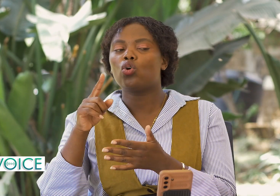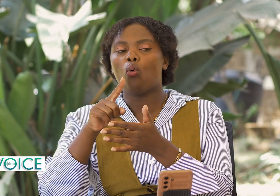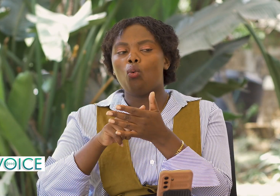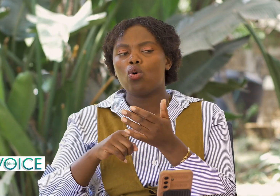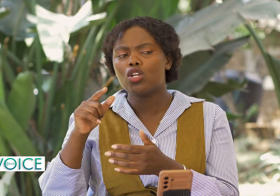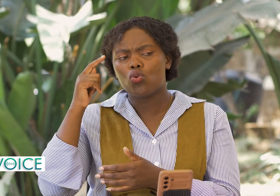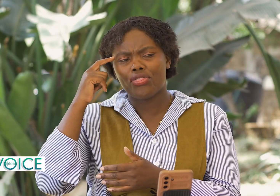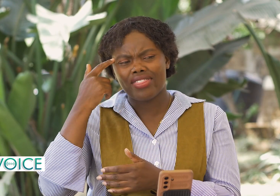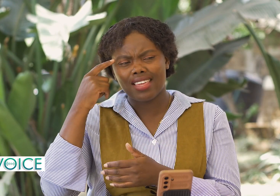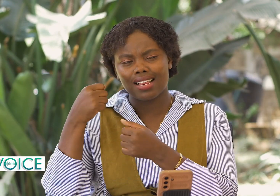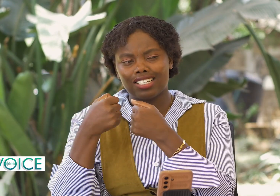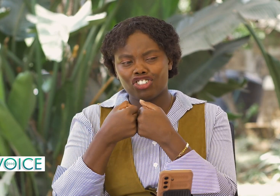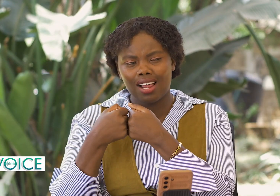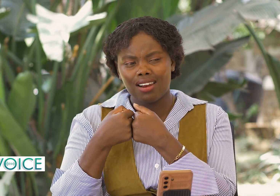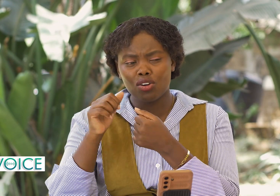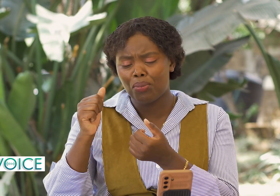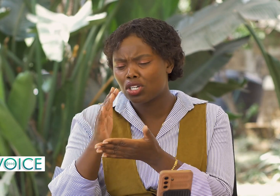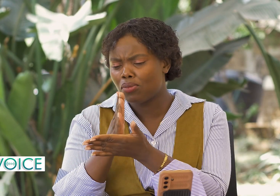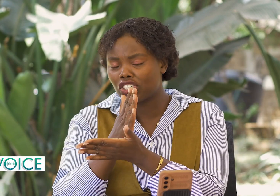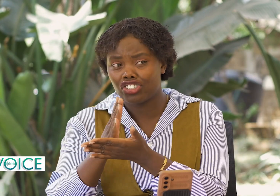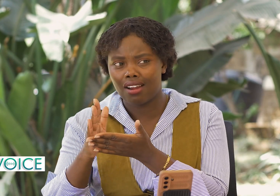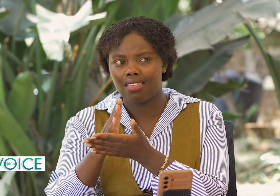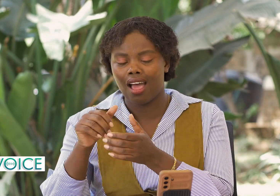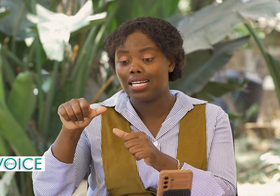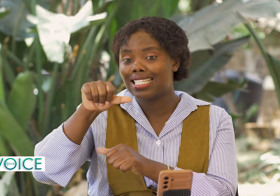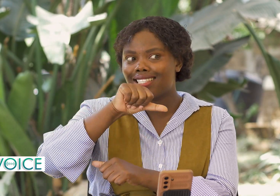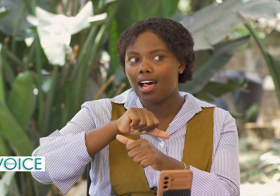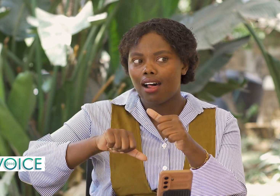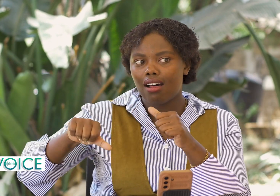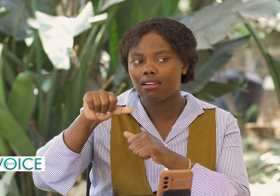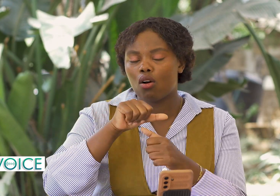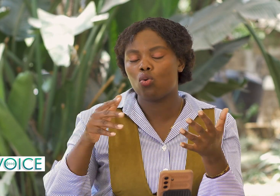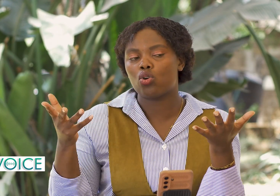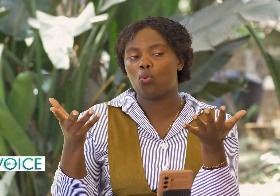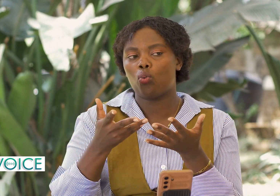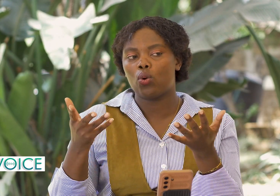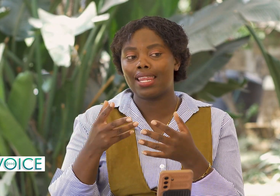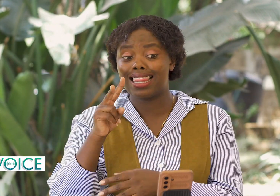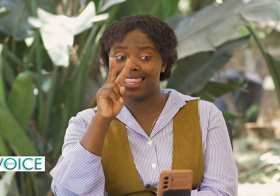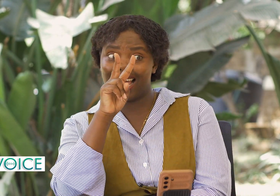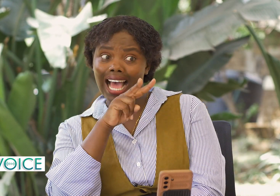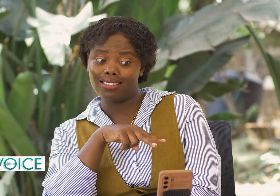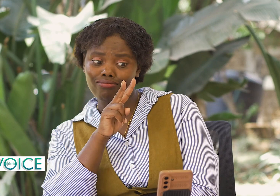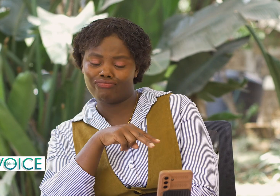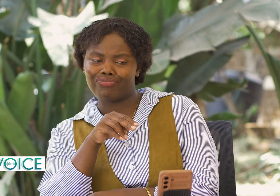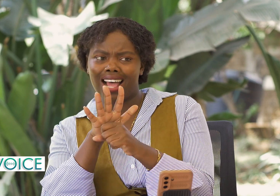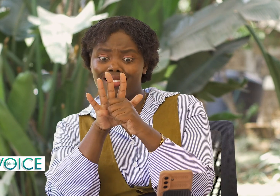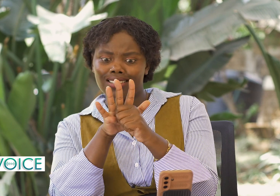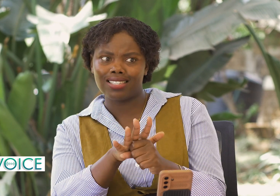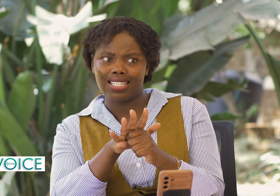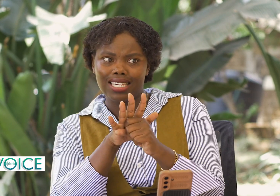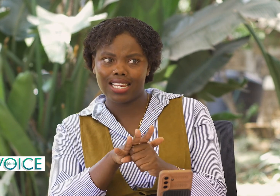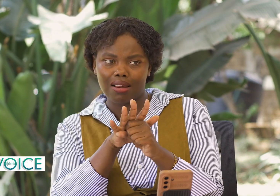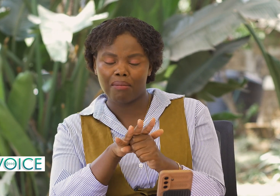Philippines. So, what do you think about the challenges that are around the